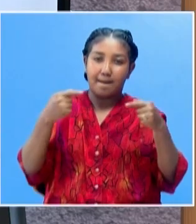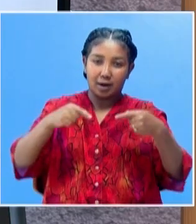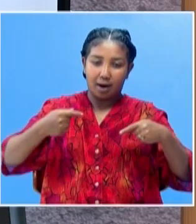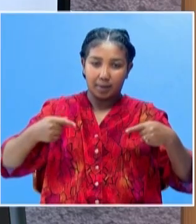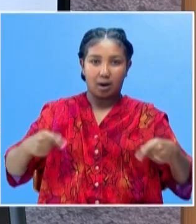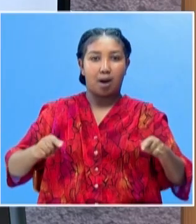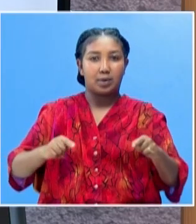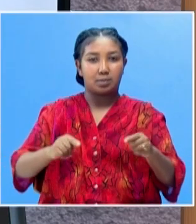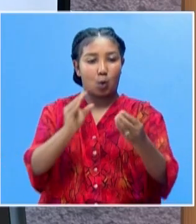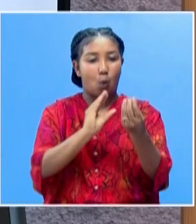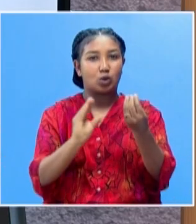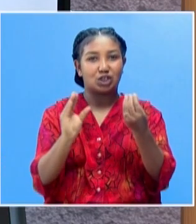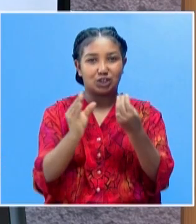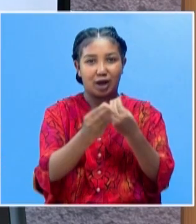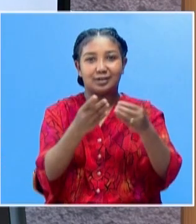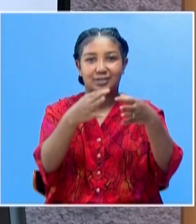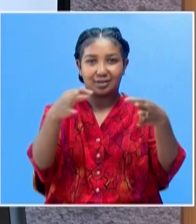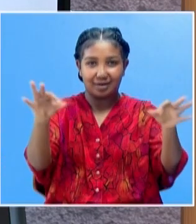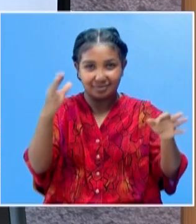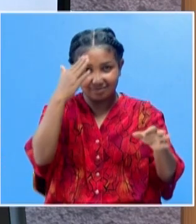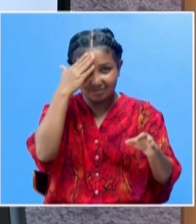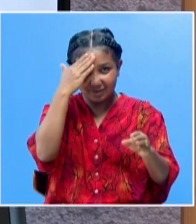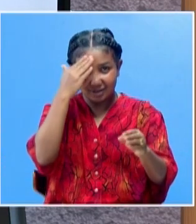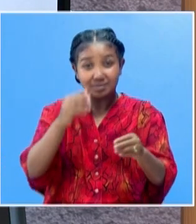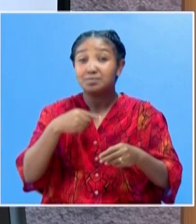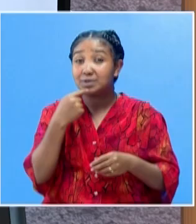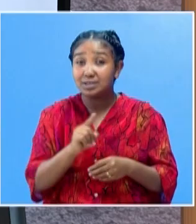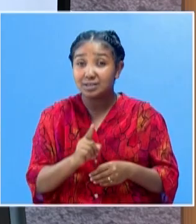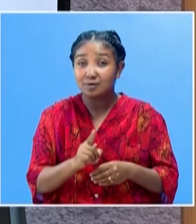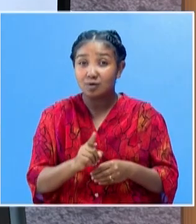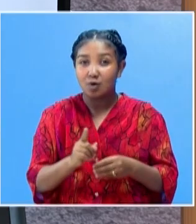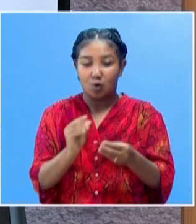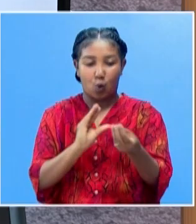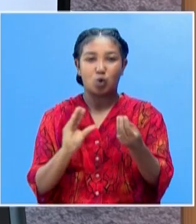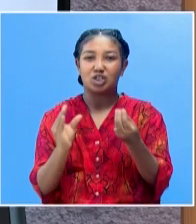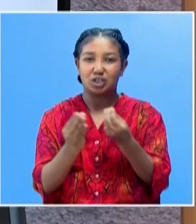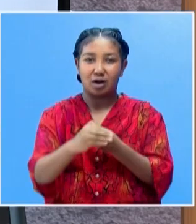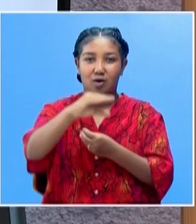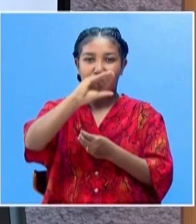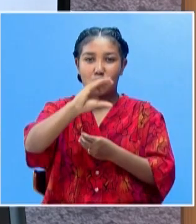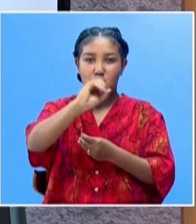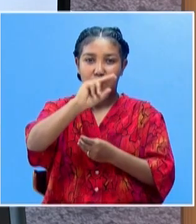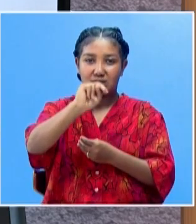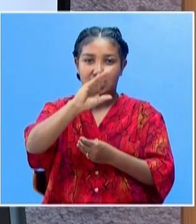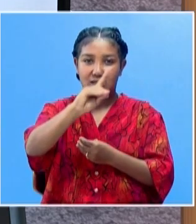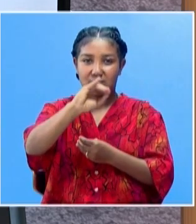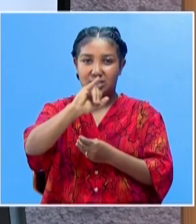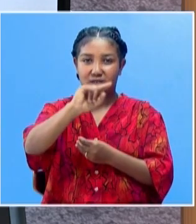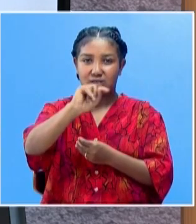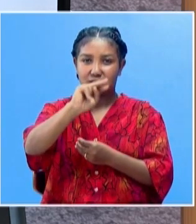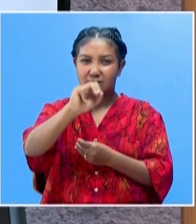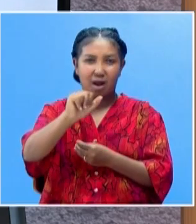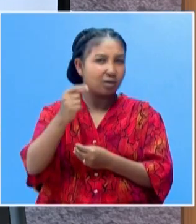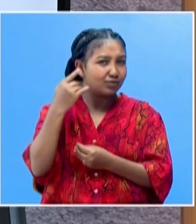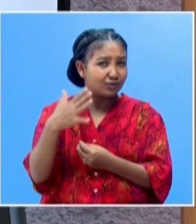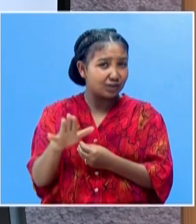is conditionals. What did I say? Conditionals. Yes? Yeah. Have you ever